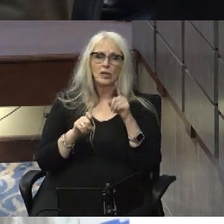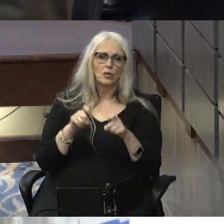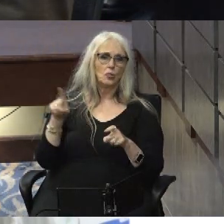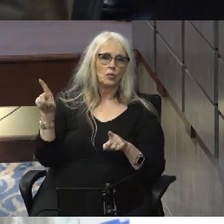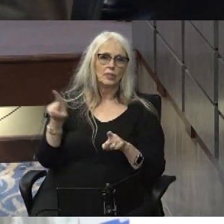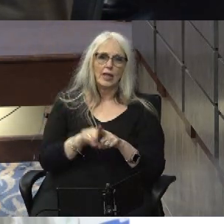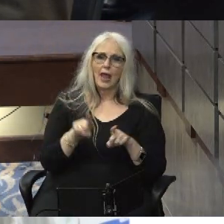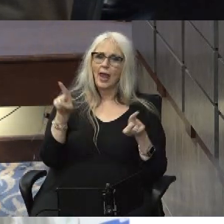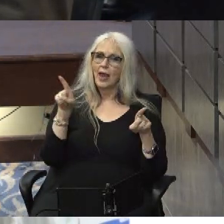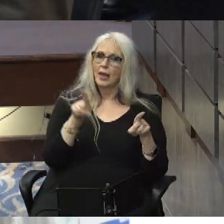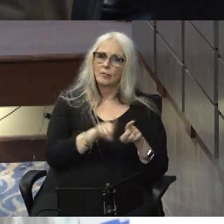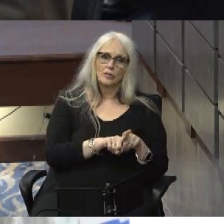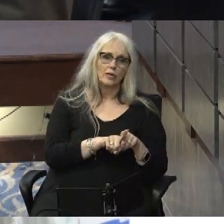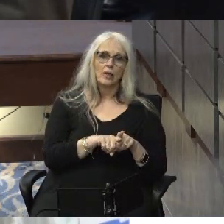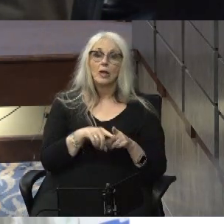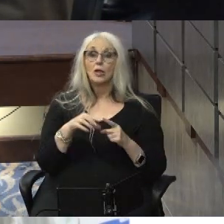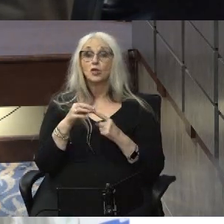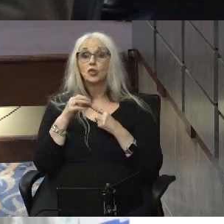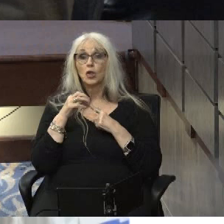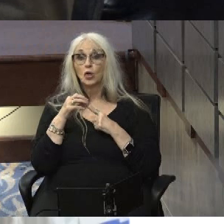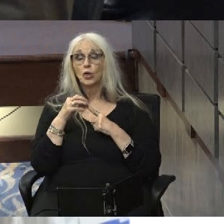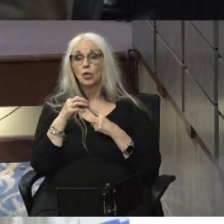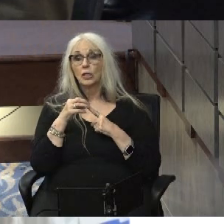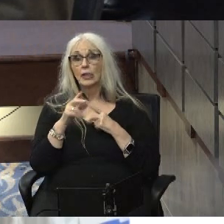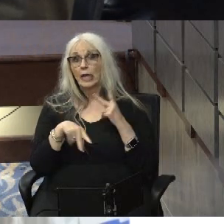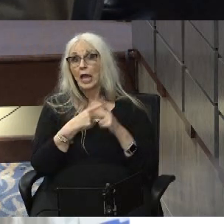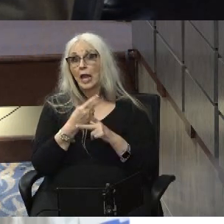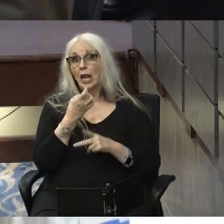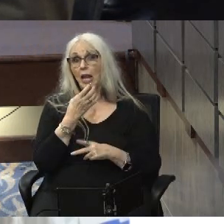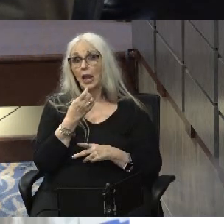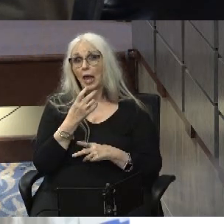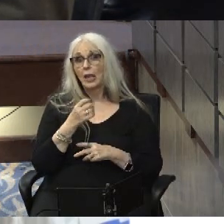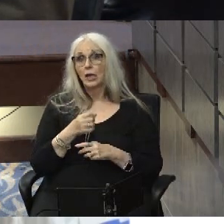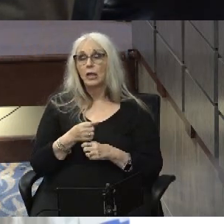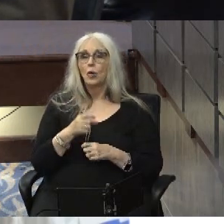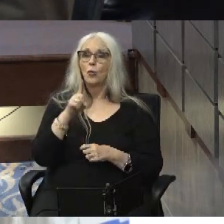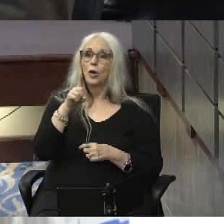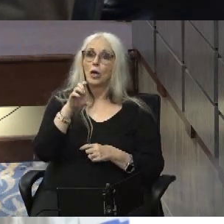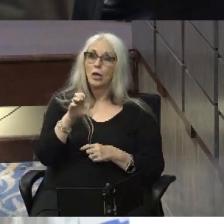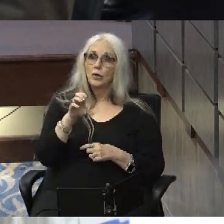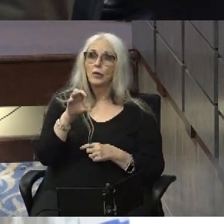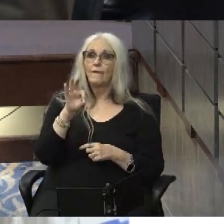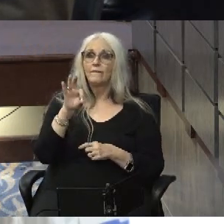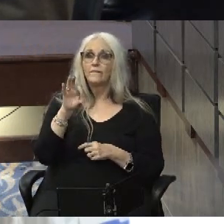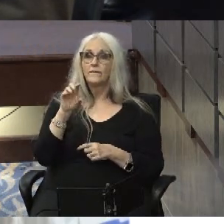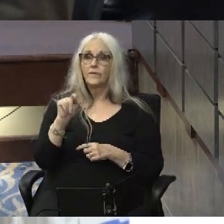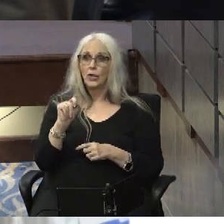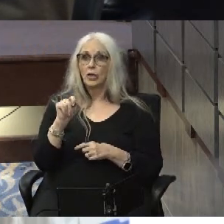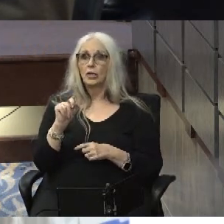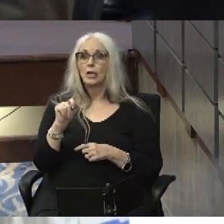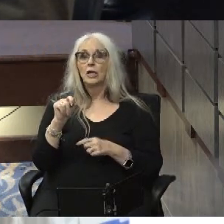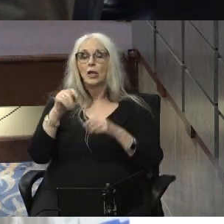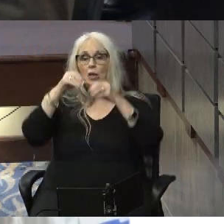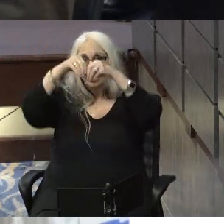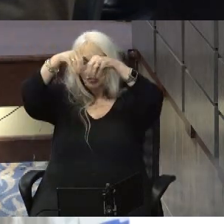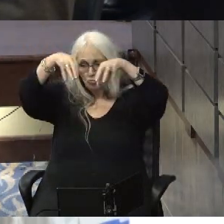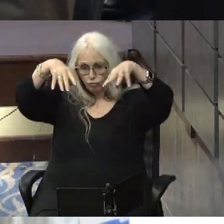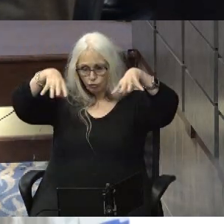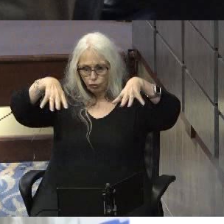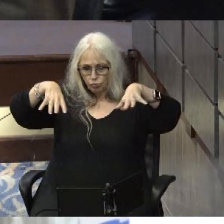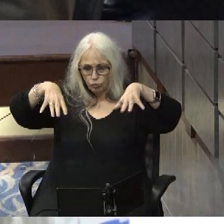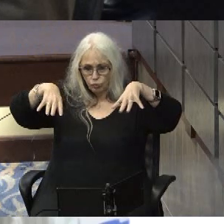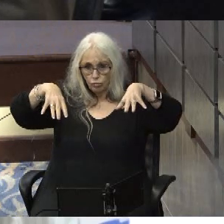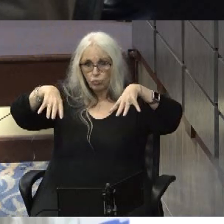with a certain type of light that ended up on 100-foot spacing and illuminated that area really well. So I imagine it's going